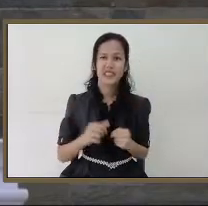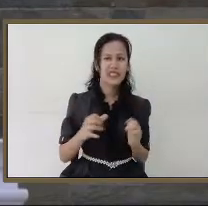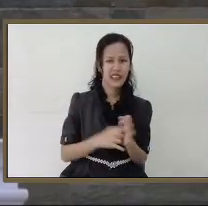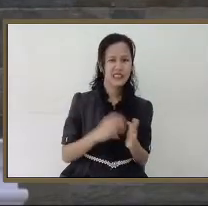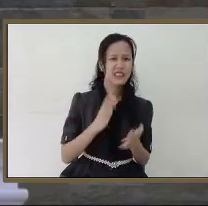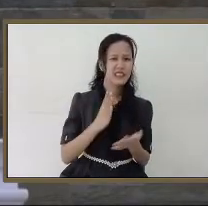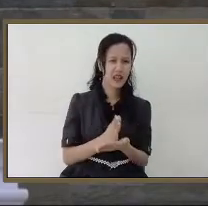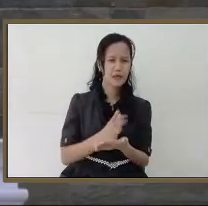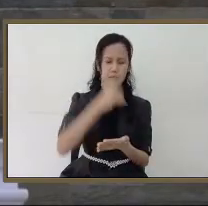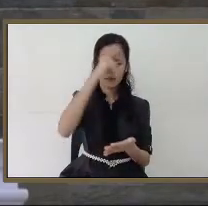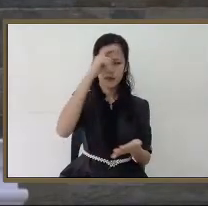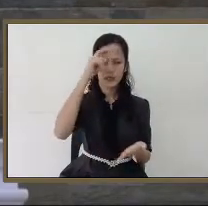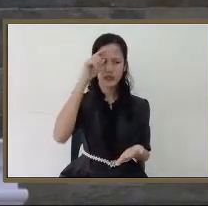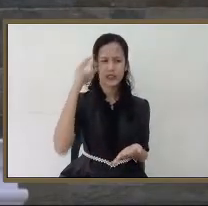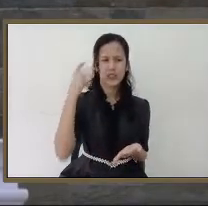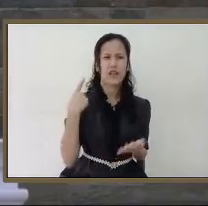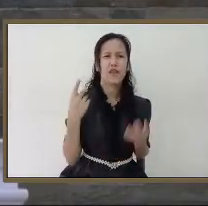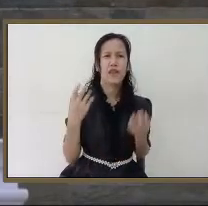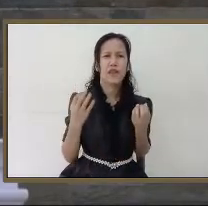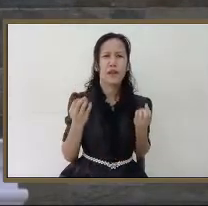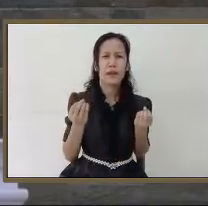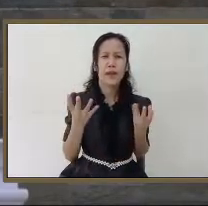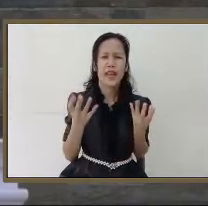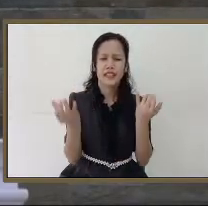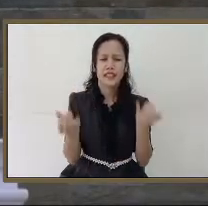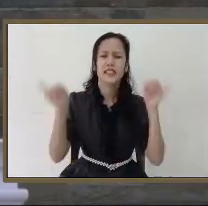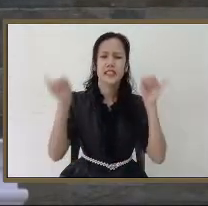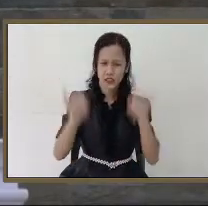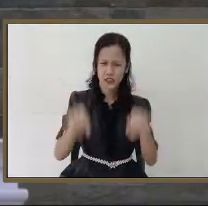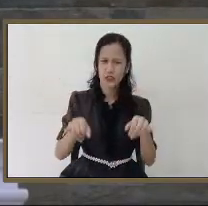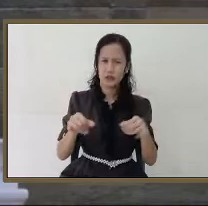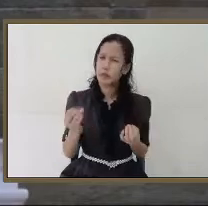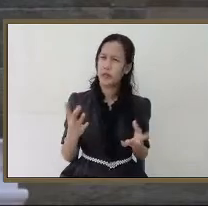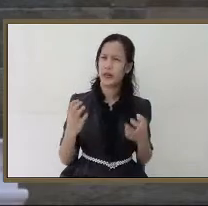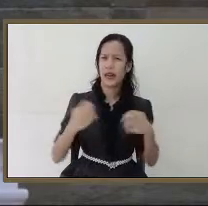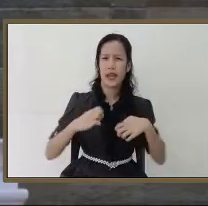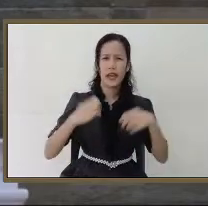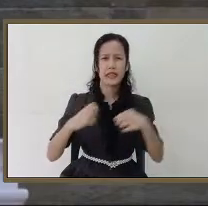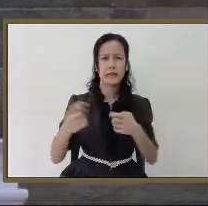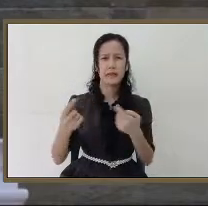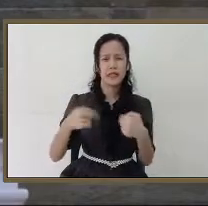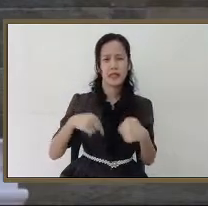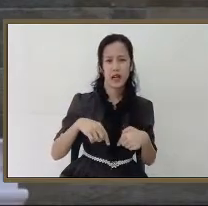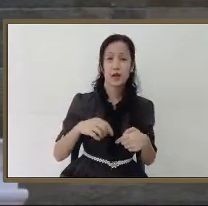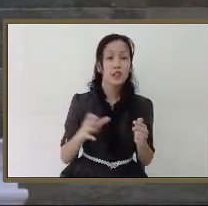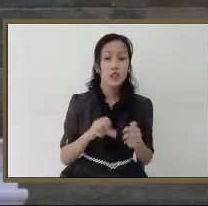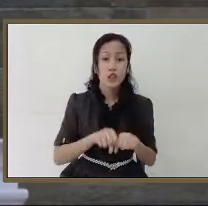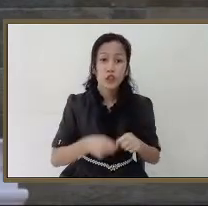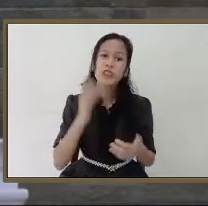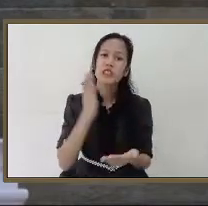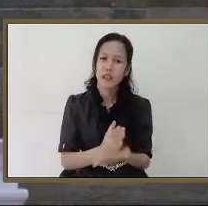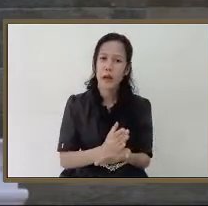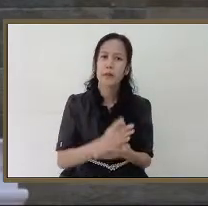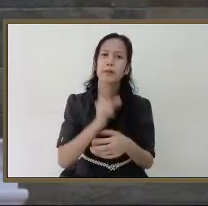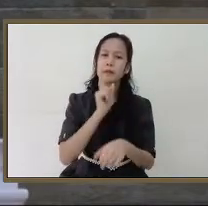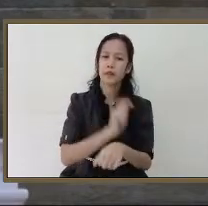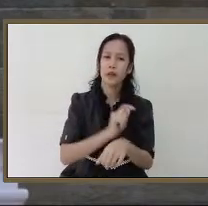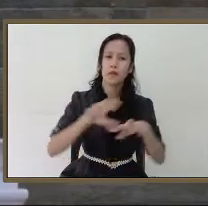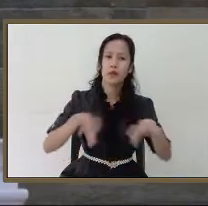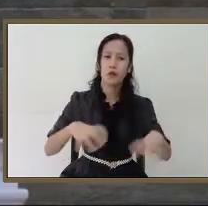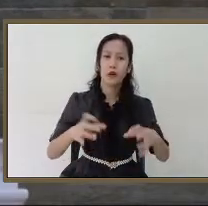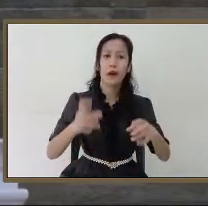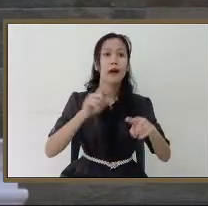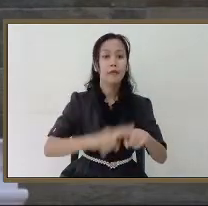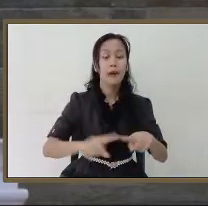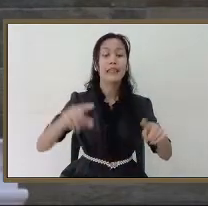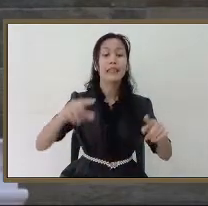ayan, marami pang naging issues so na-delay po yung temple work. Pero ito po sa chapter 5, nagkaroon na po ng